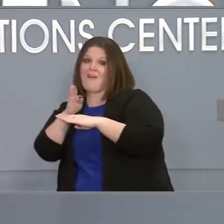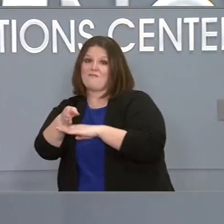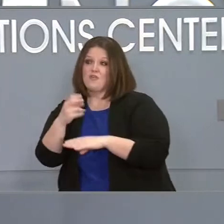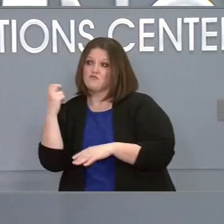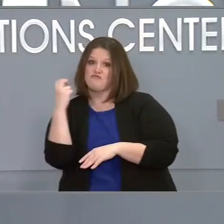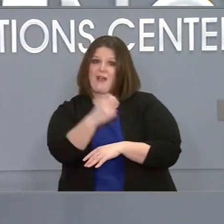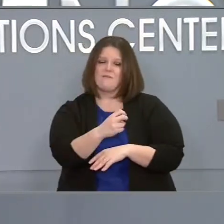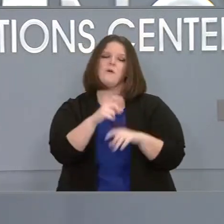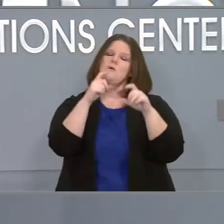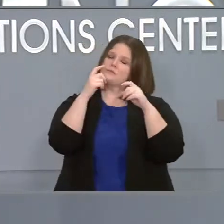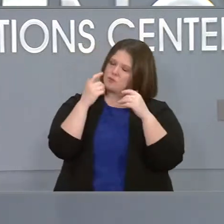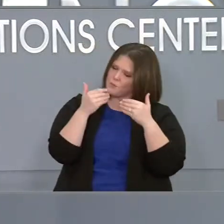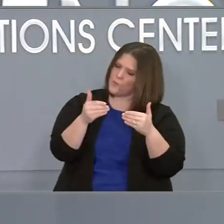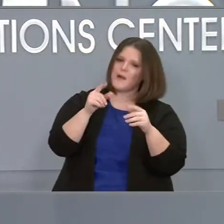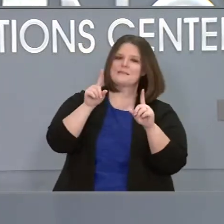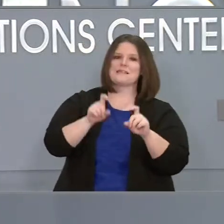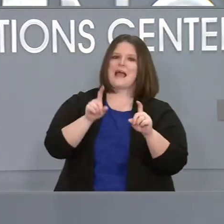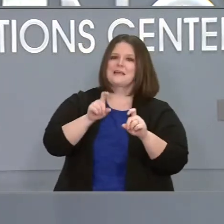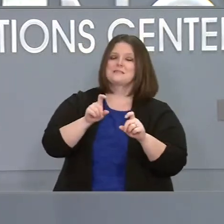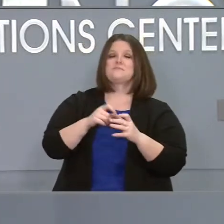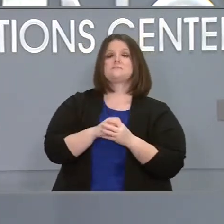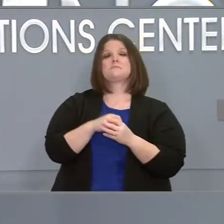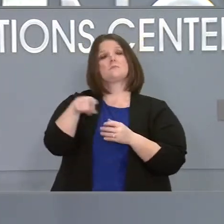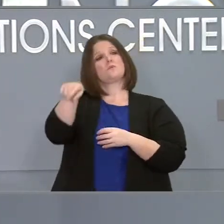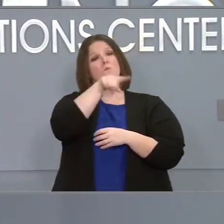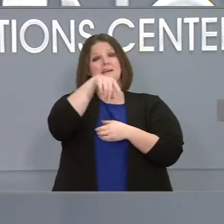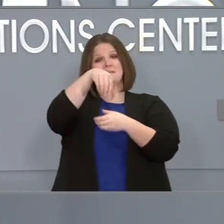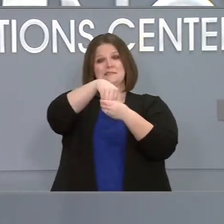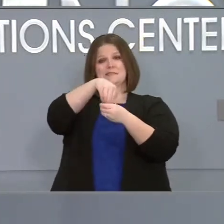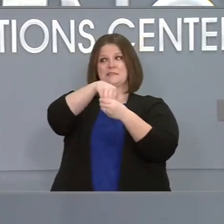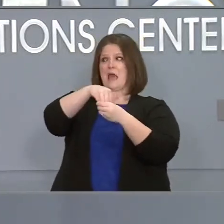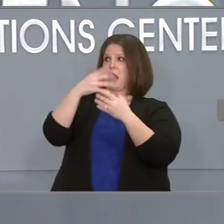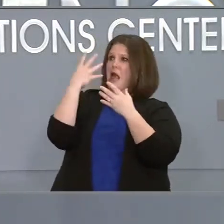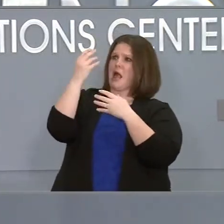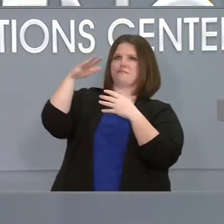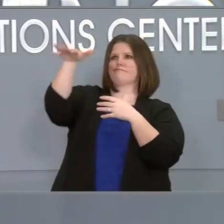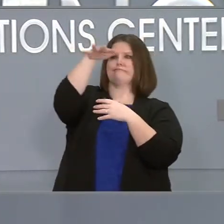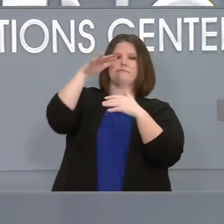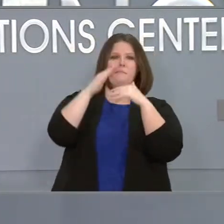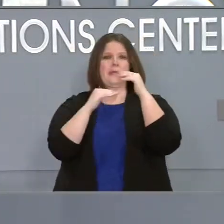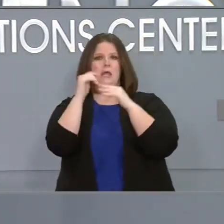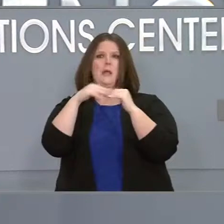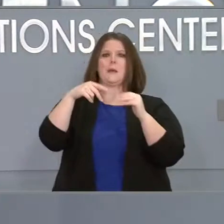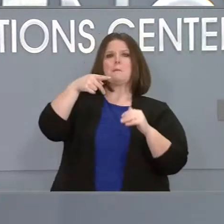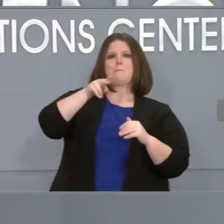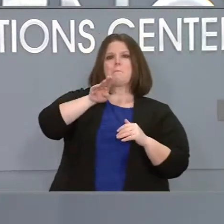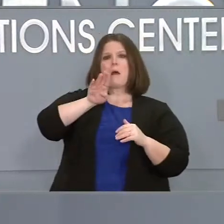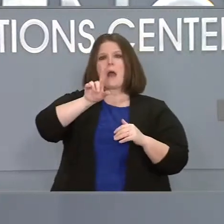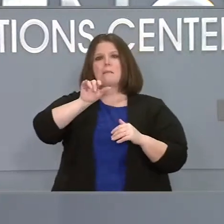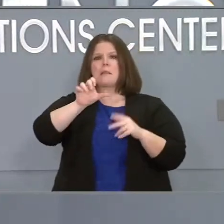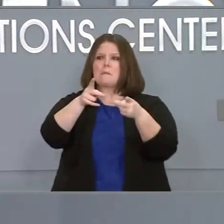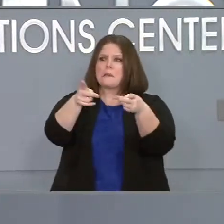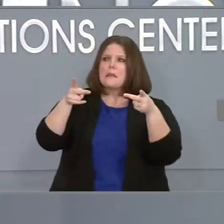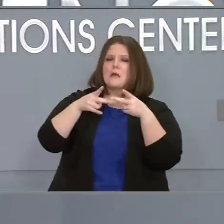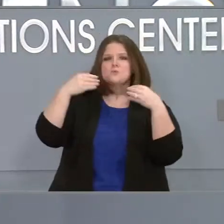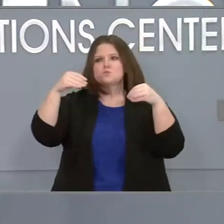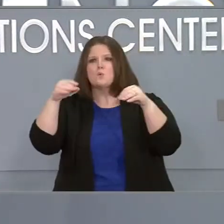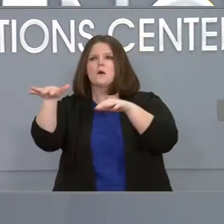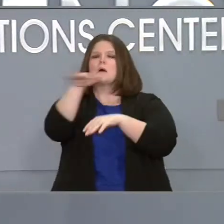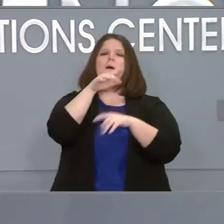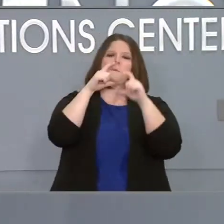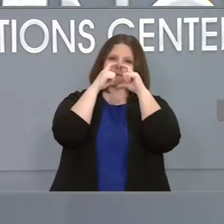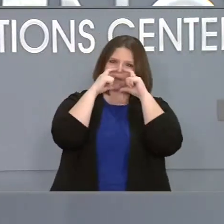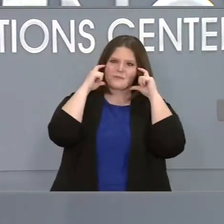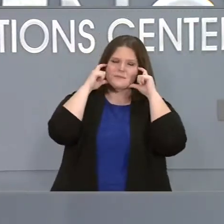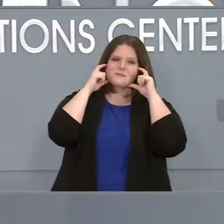wear masks, absolutely, when you are indoors in public settings. I think everyone knows what to do at this point. We just have to use the